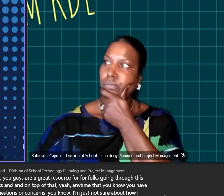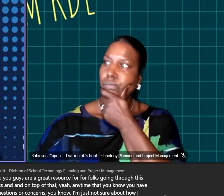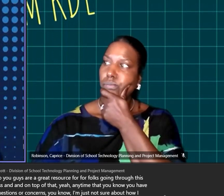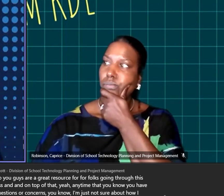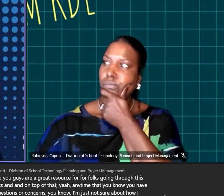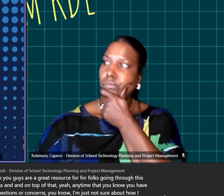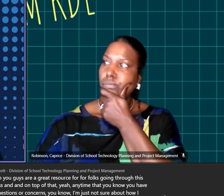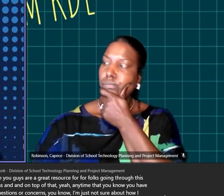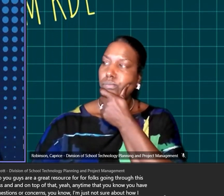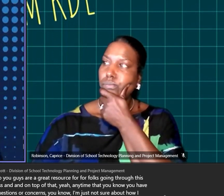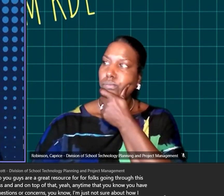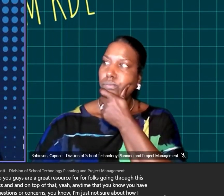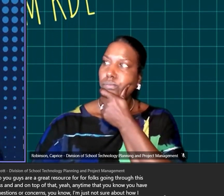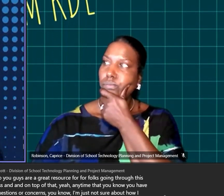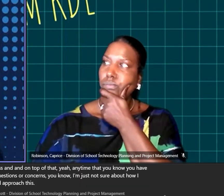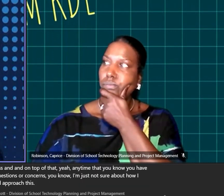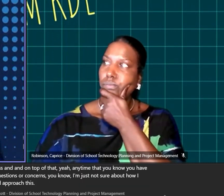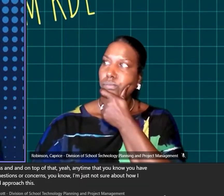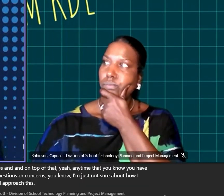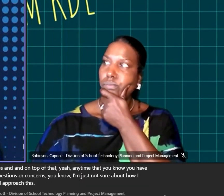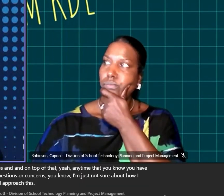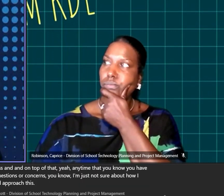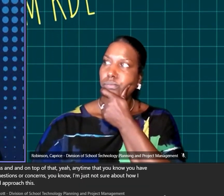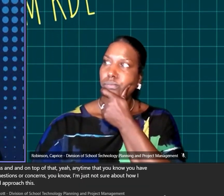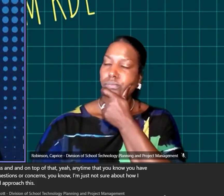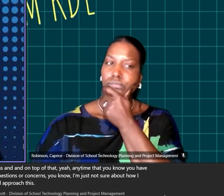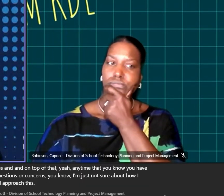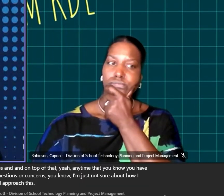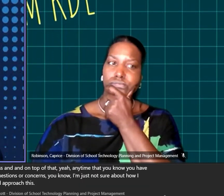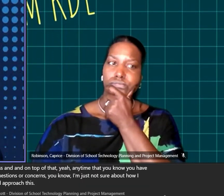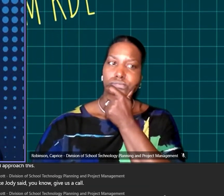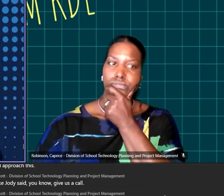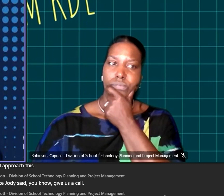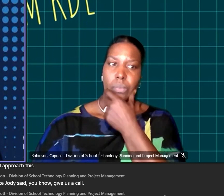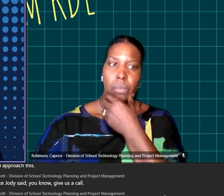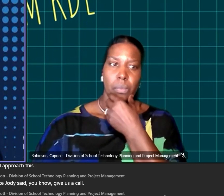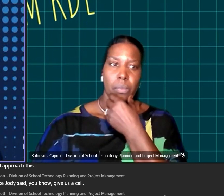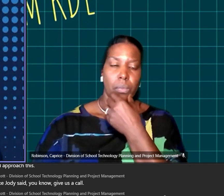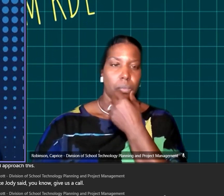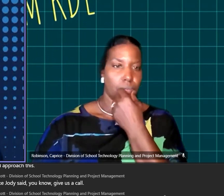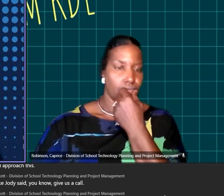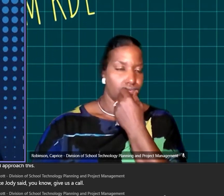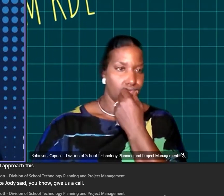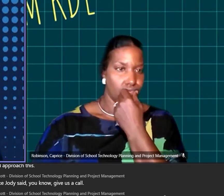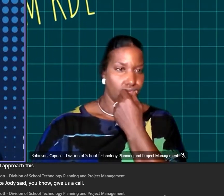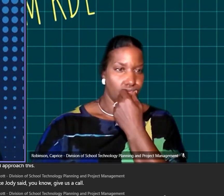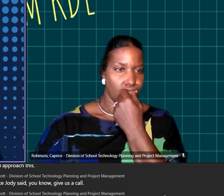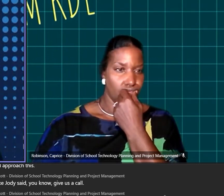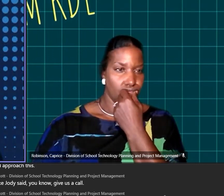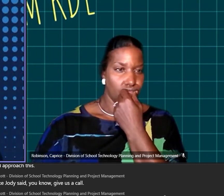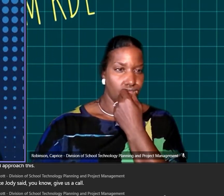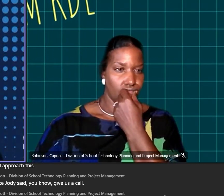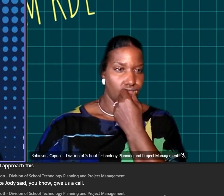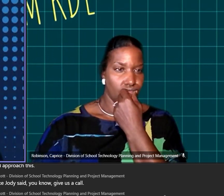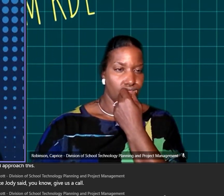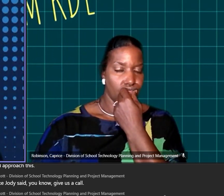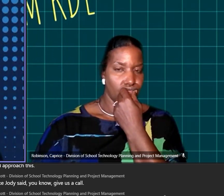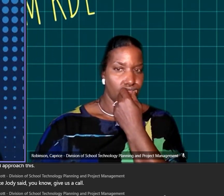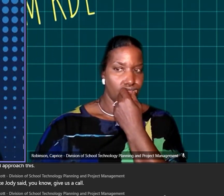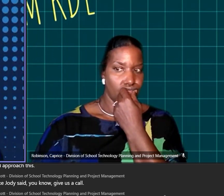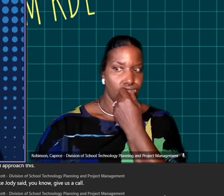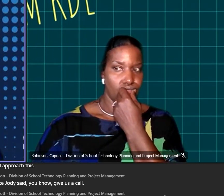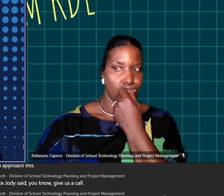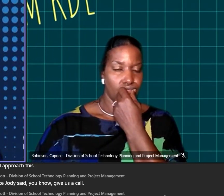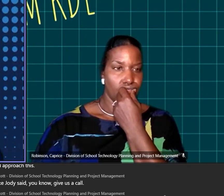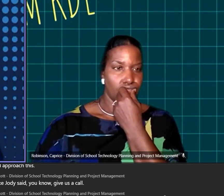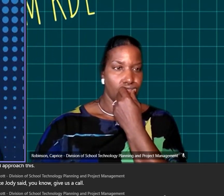approach this. Like Jody said, give us a call. Let's set up a Teams meeting or just a phone call,